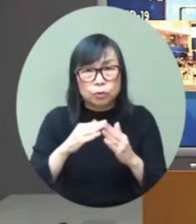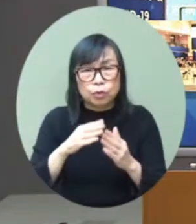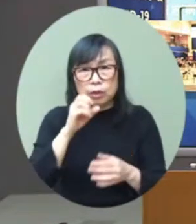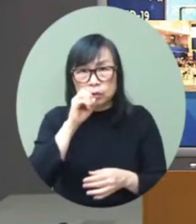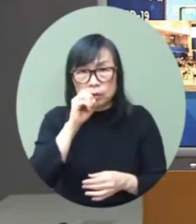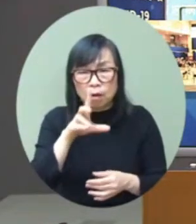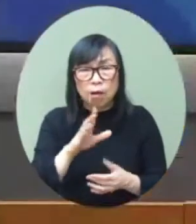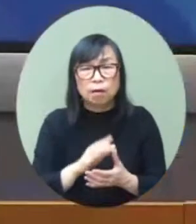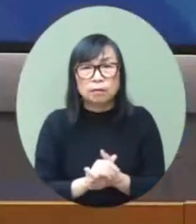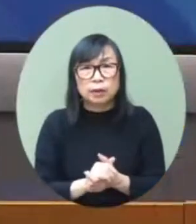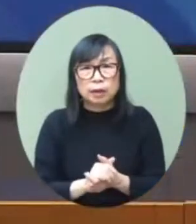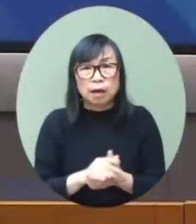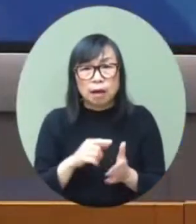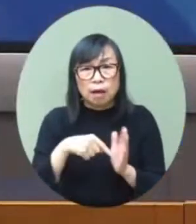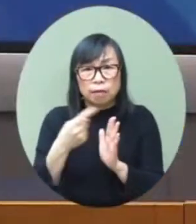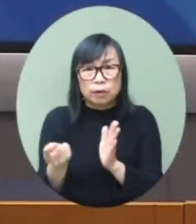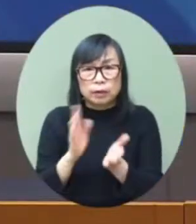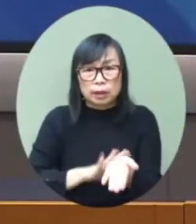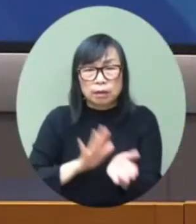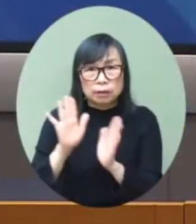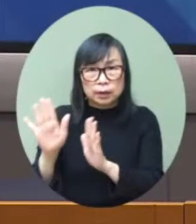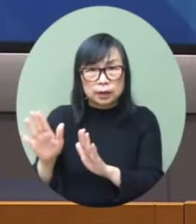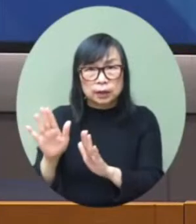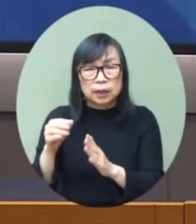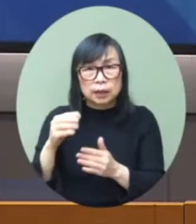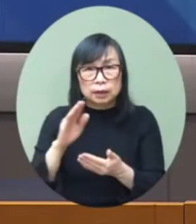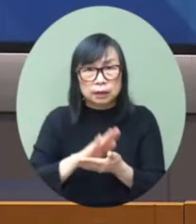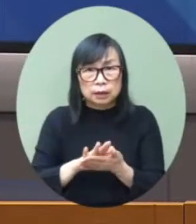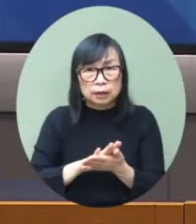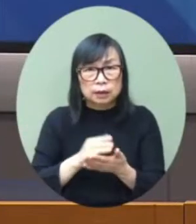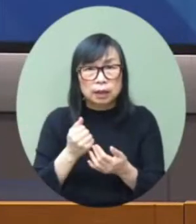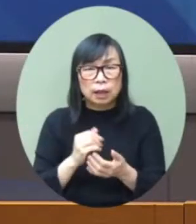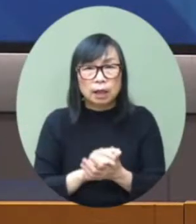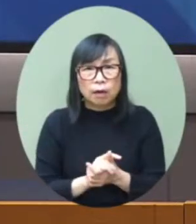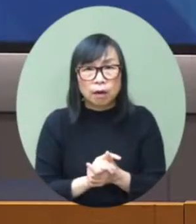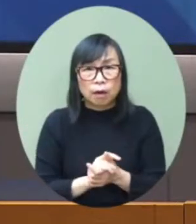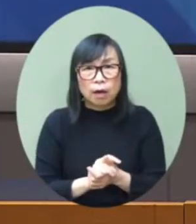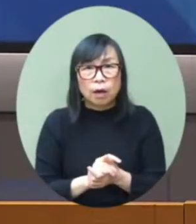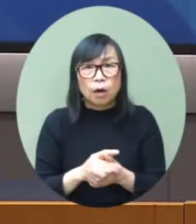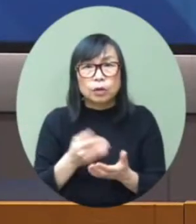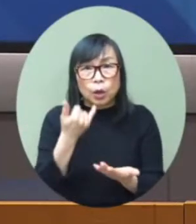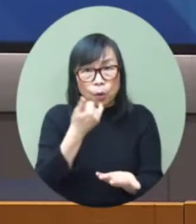The FEHD will give you information about